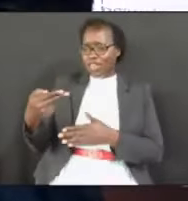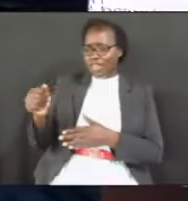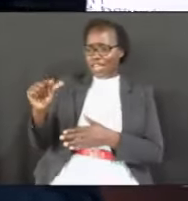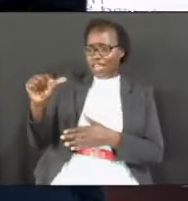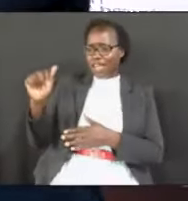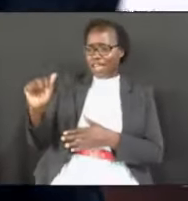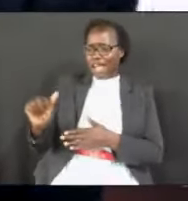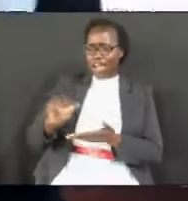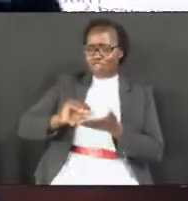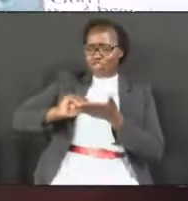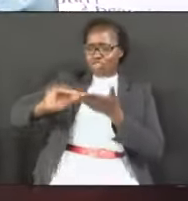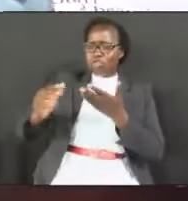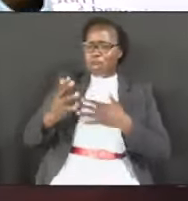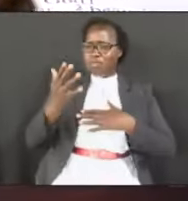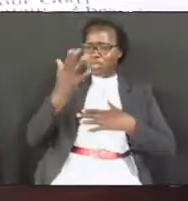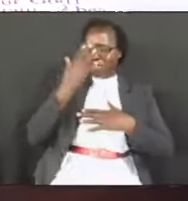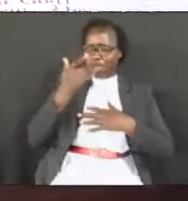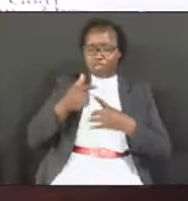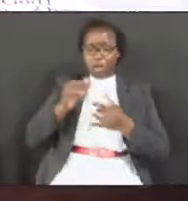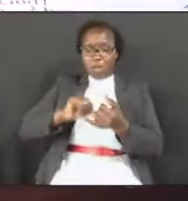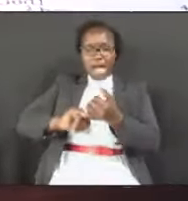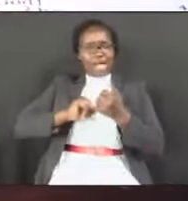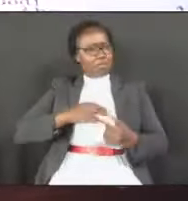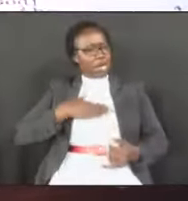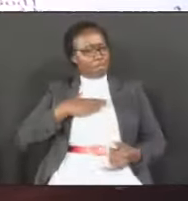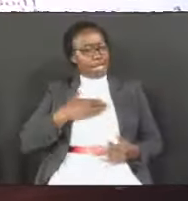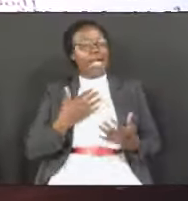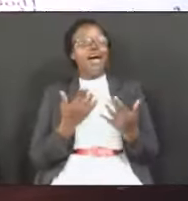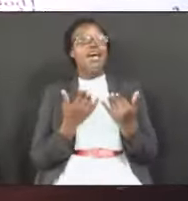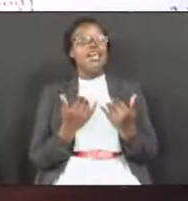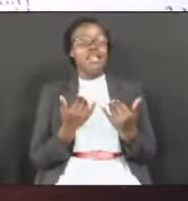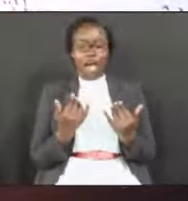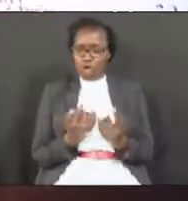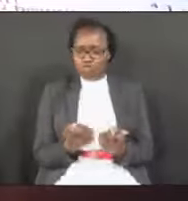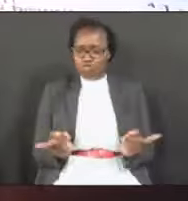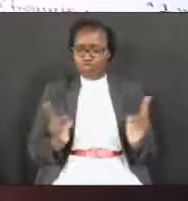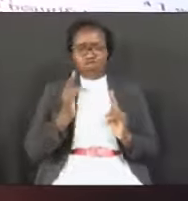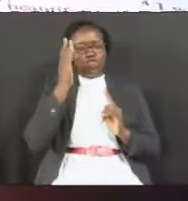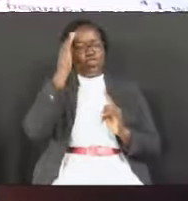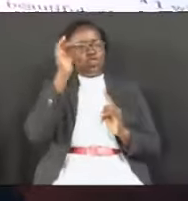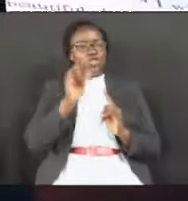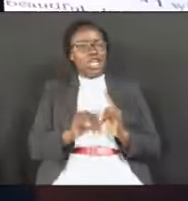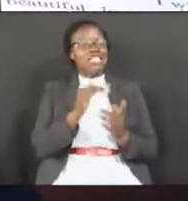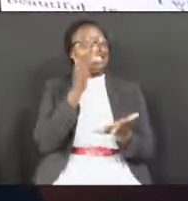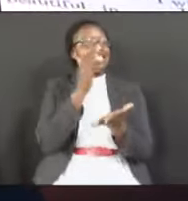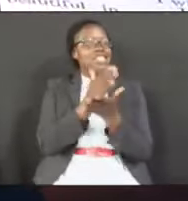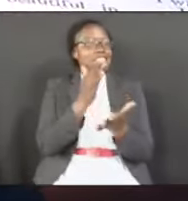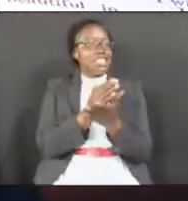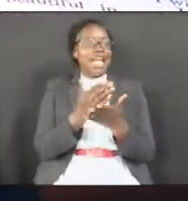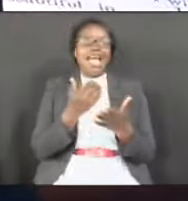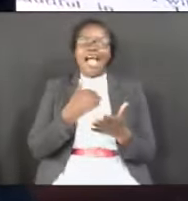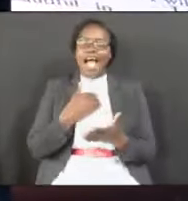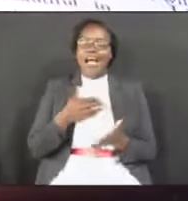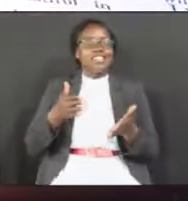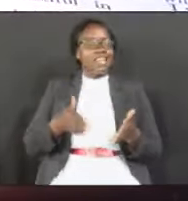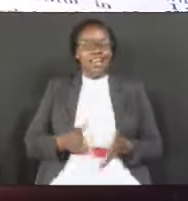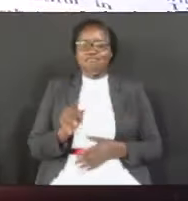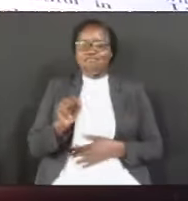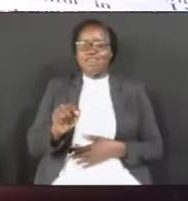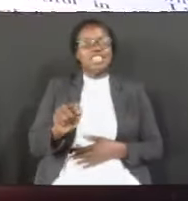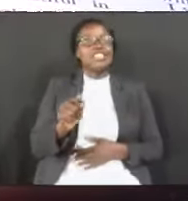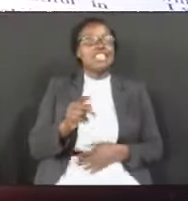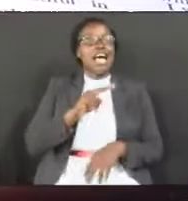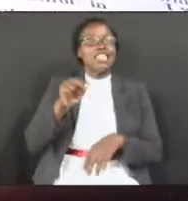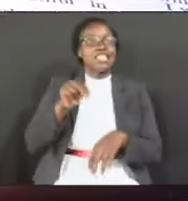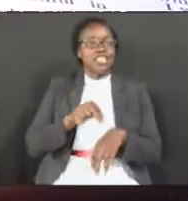removed shame from my husband. Now we know that Abraham indeed has a seed, and his nation